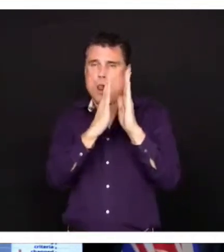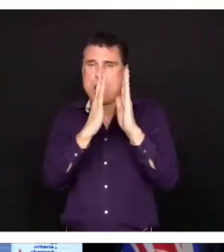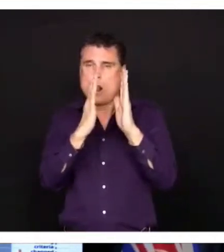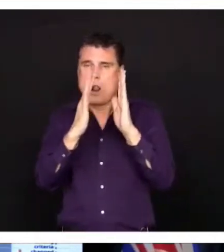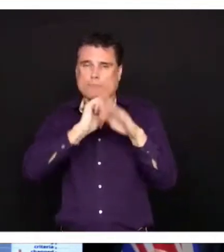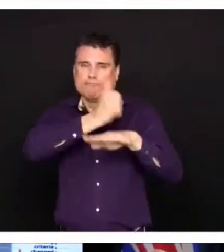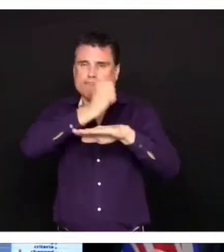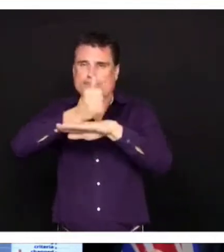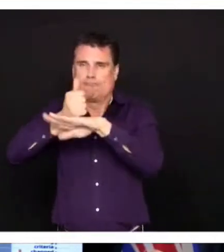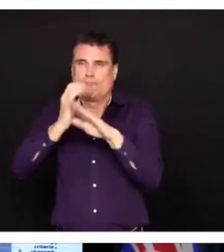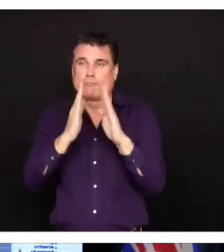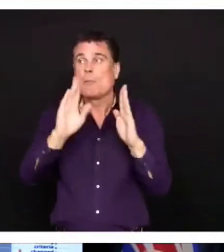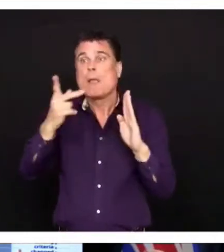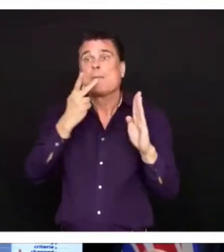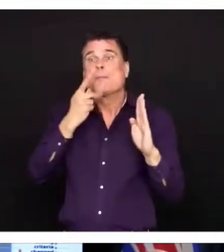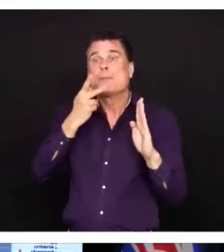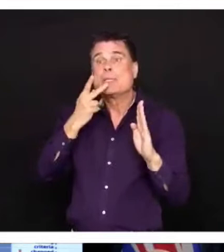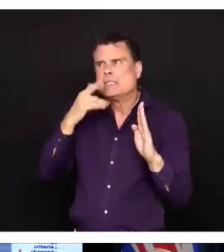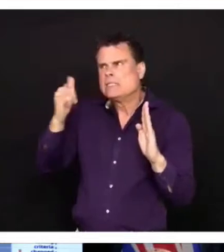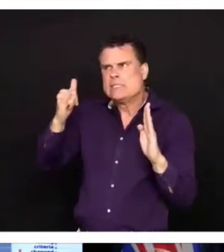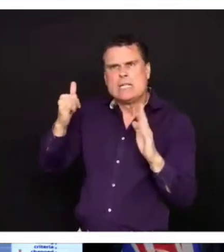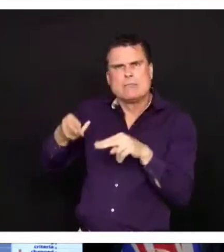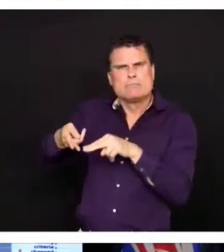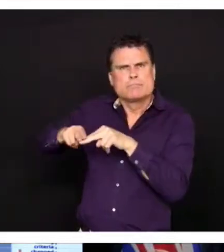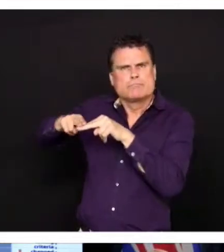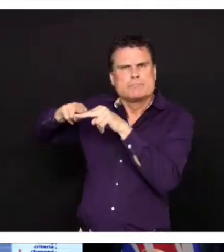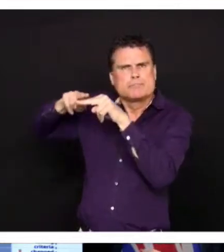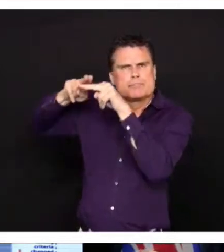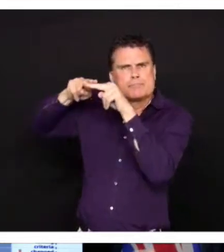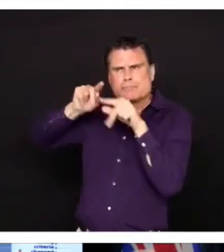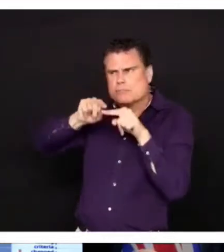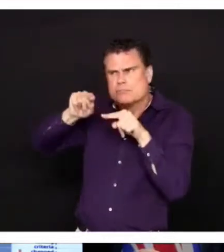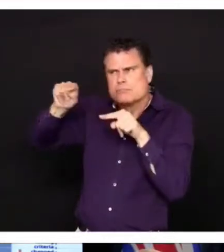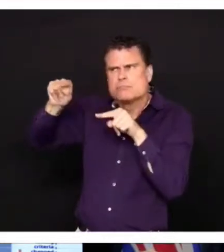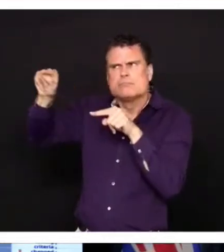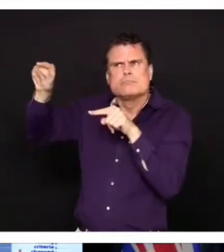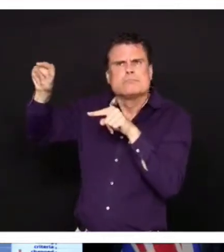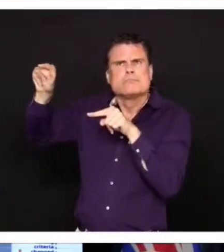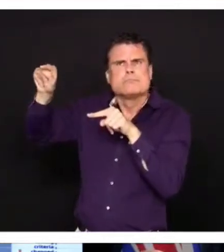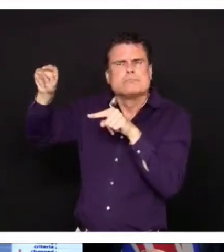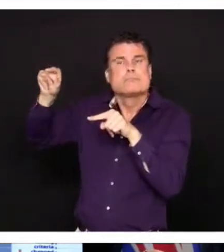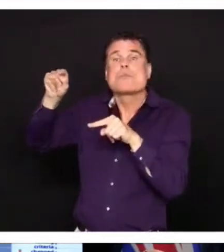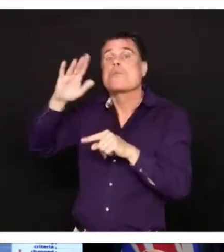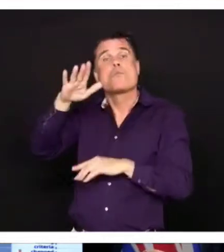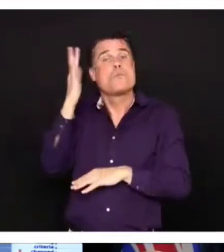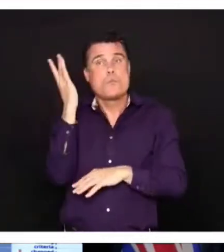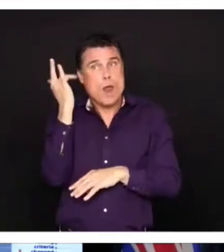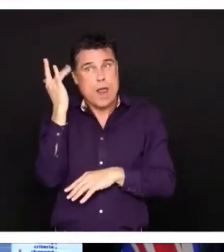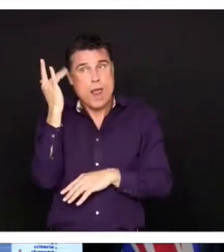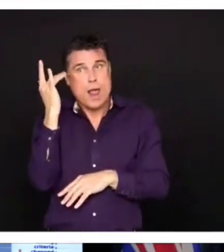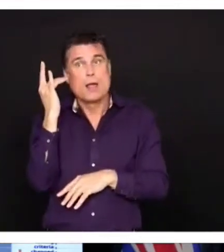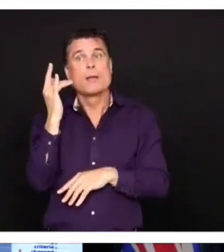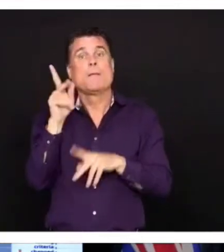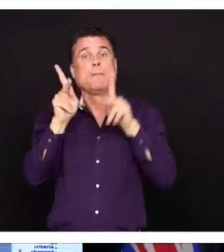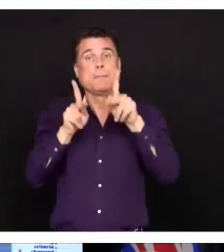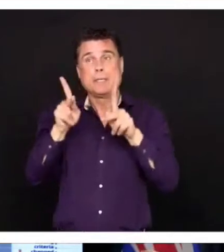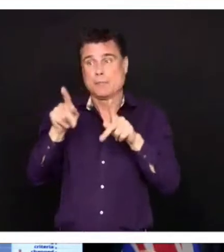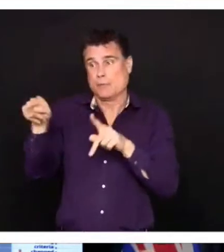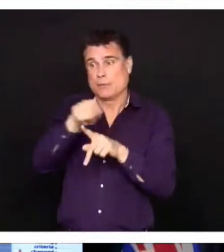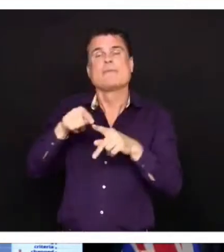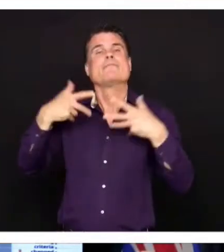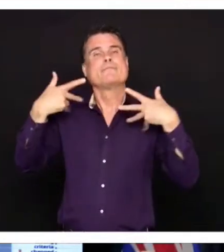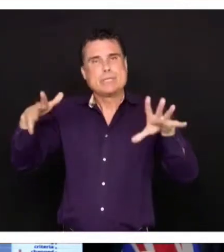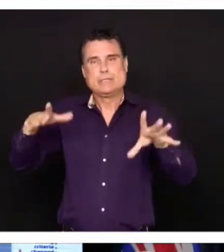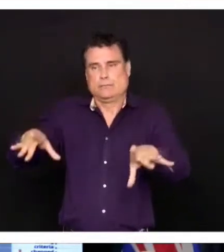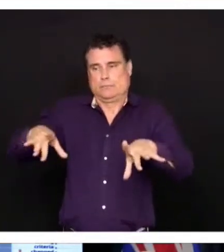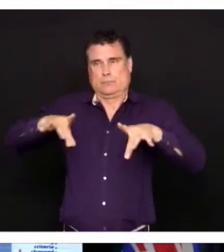exposures that had happened during the incubation period, so up to 2 weeks prior to that date. And once we got